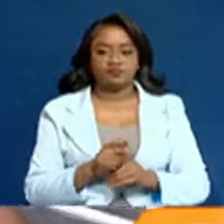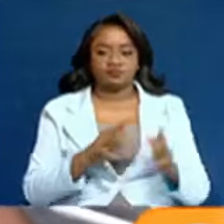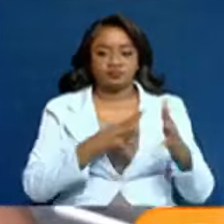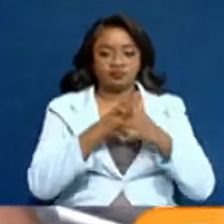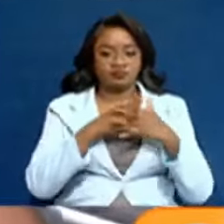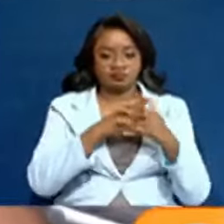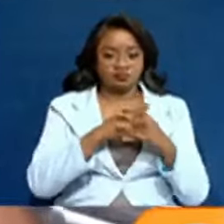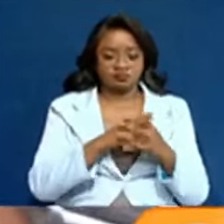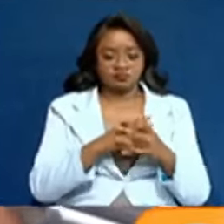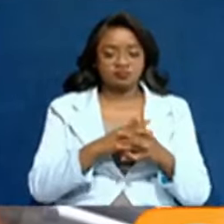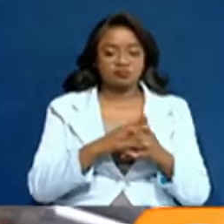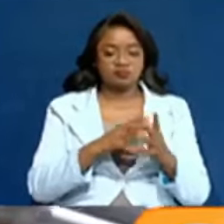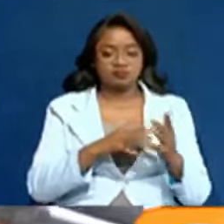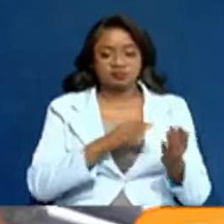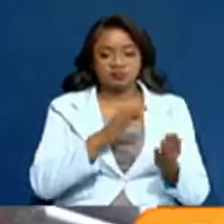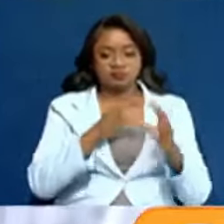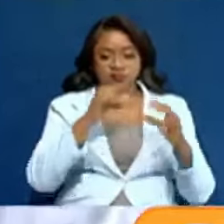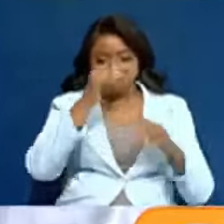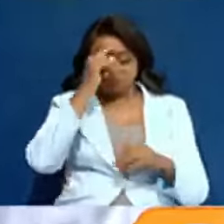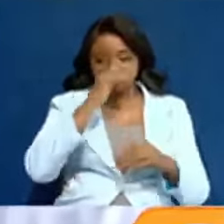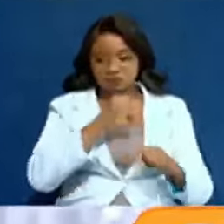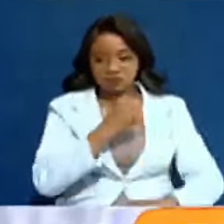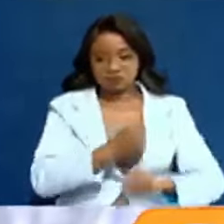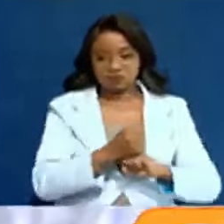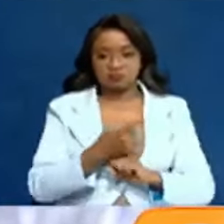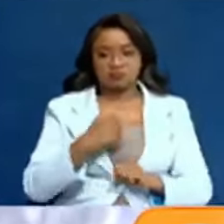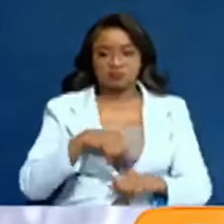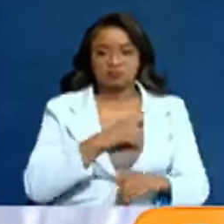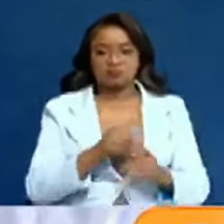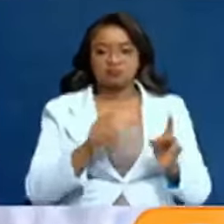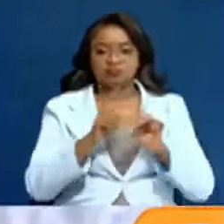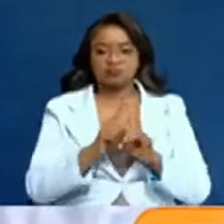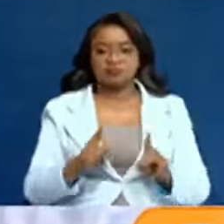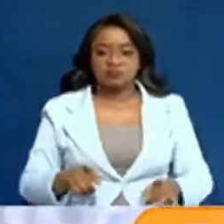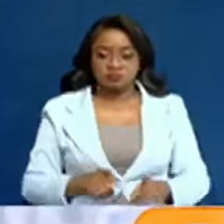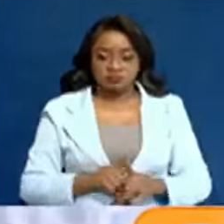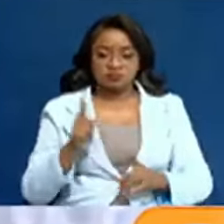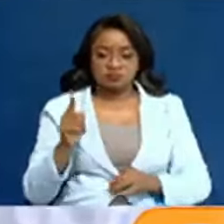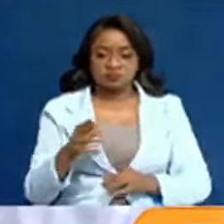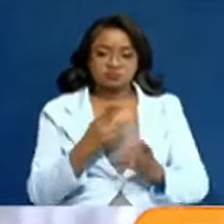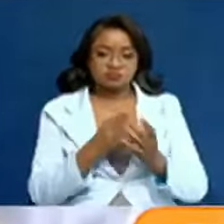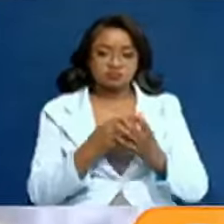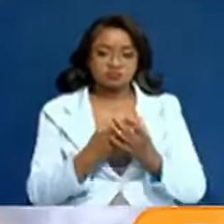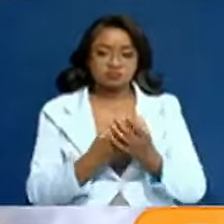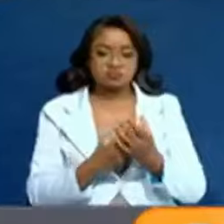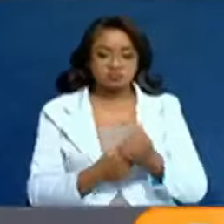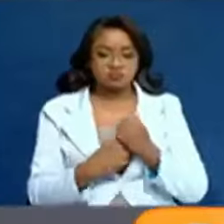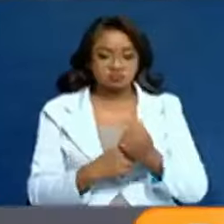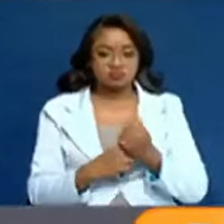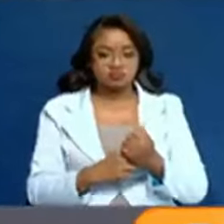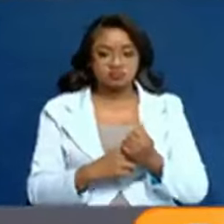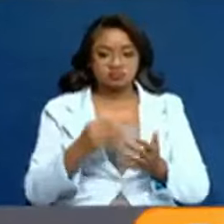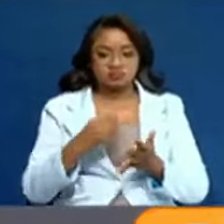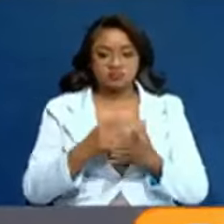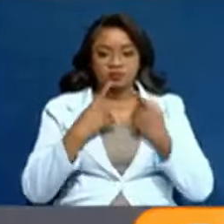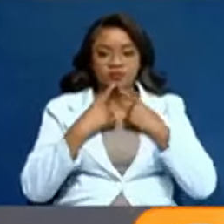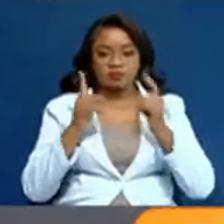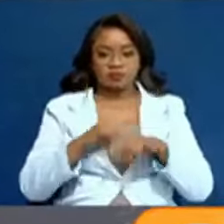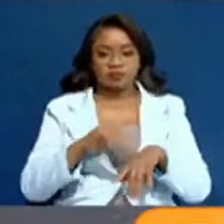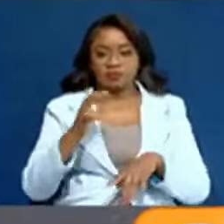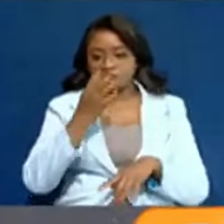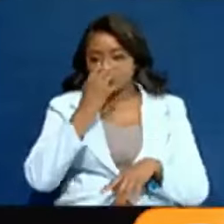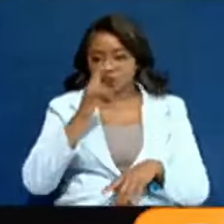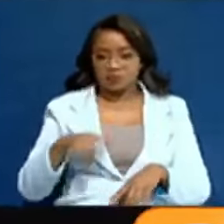This investment is part of a larger $250 million financing package announced during President Ruto's visit to